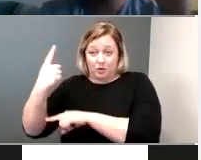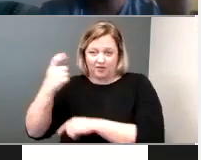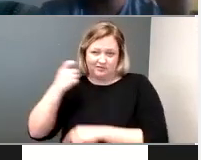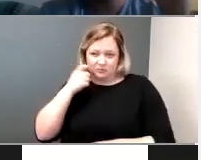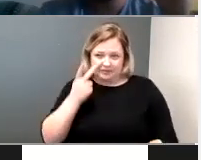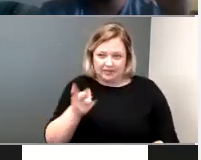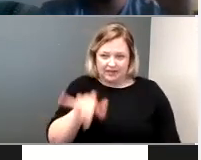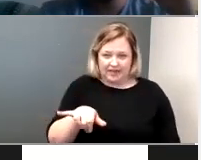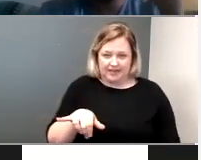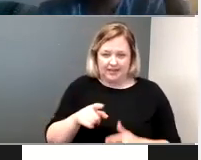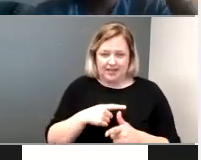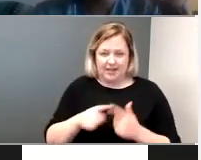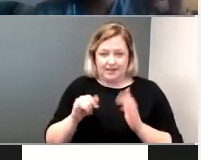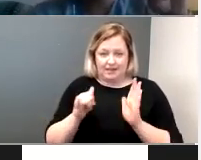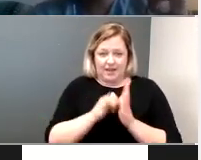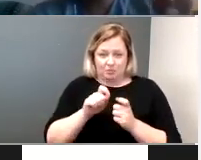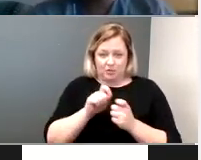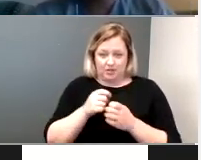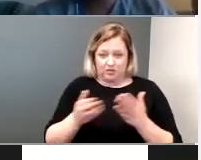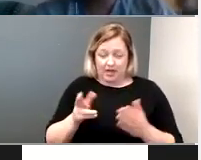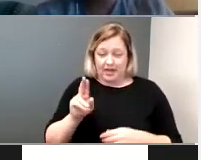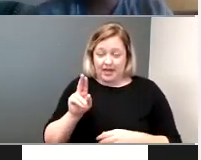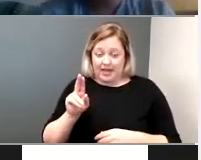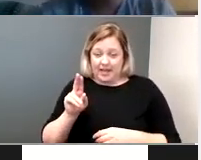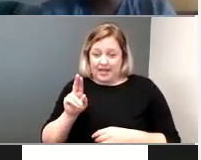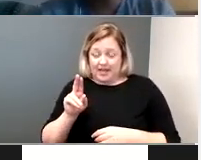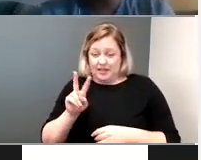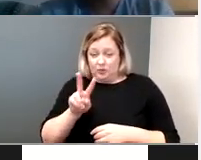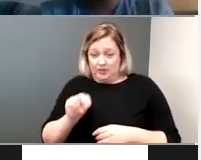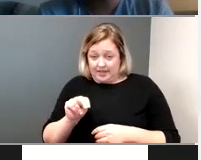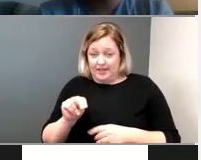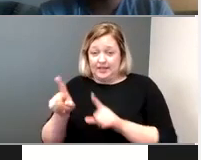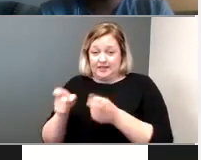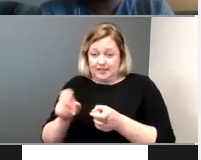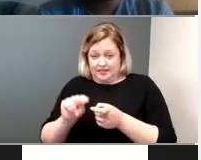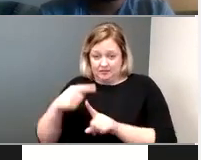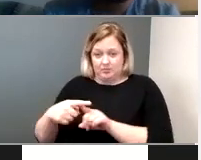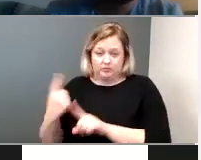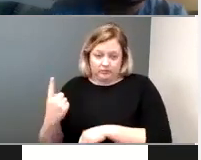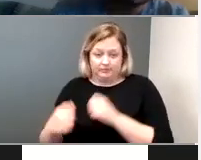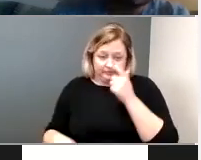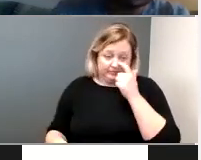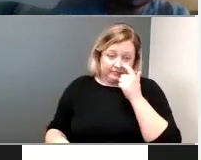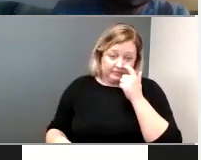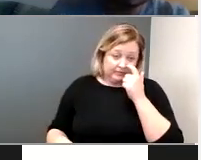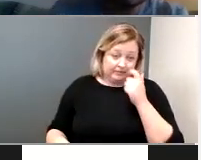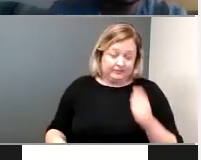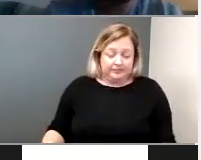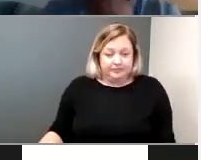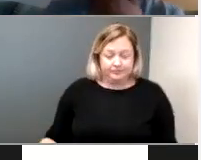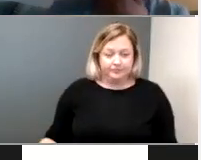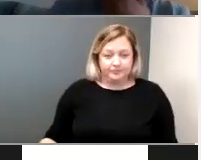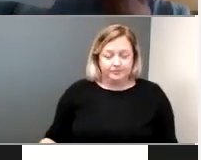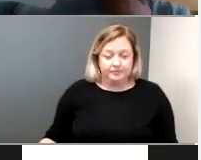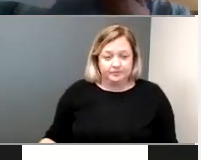thing, it is n squared plus n divided by 2 times 4, that becomes 2n times n plus 1.